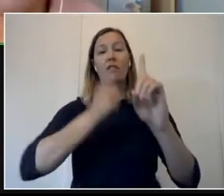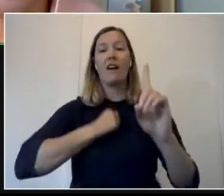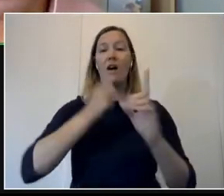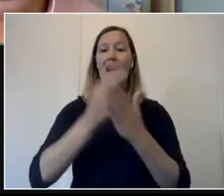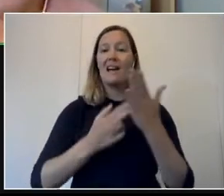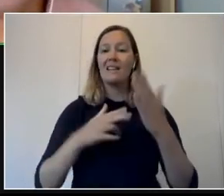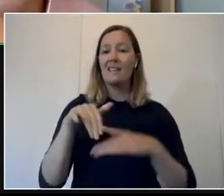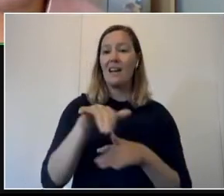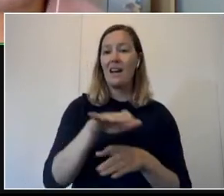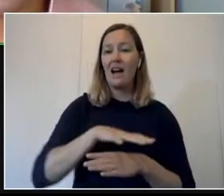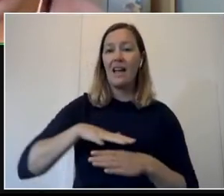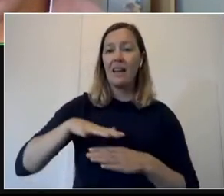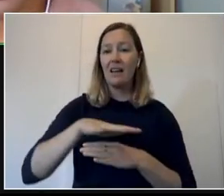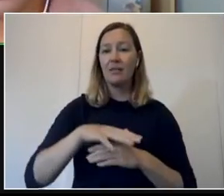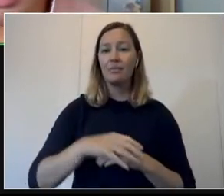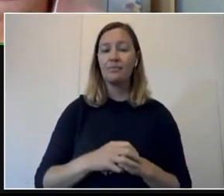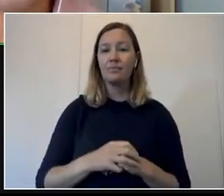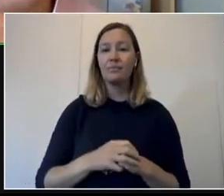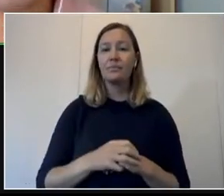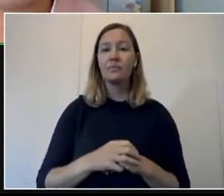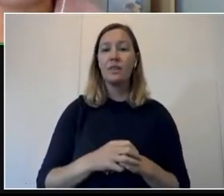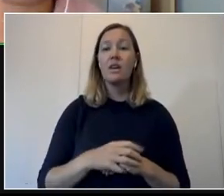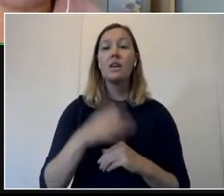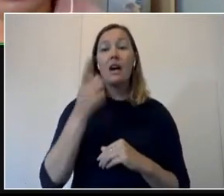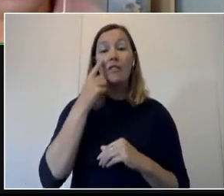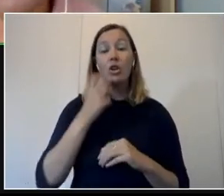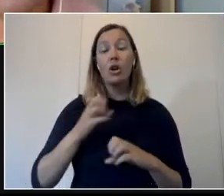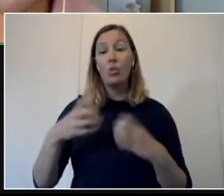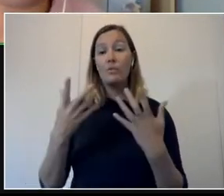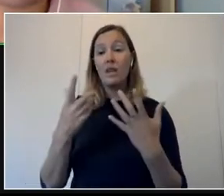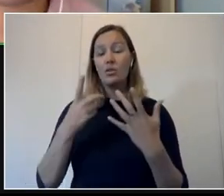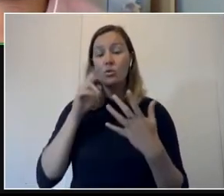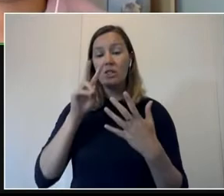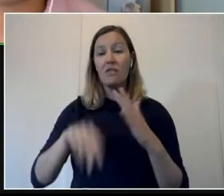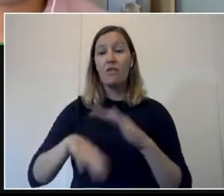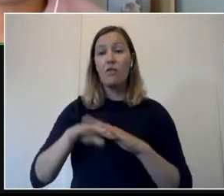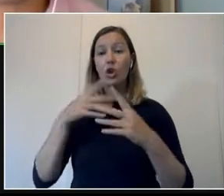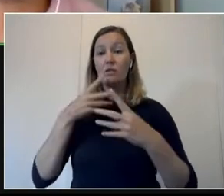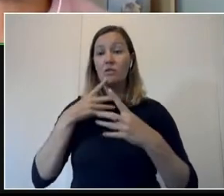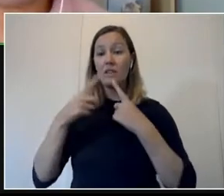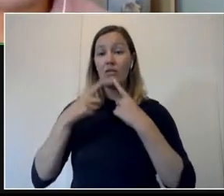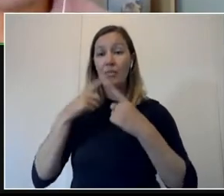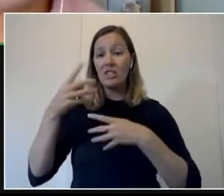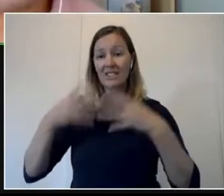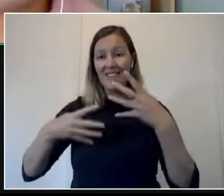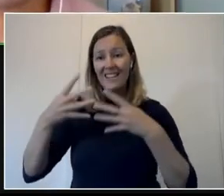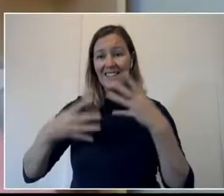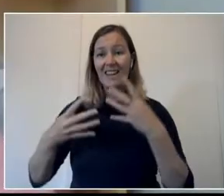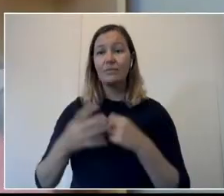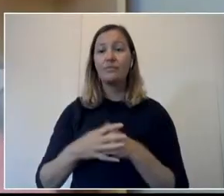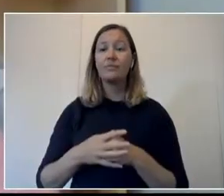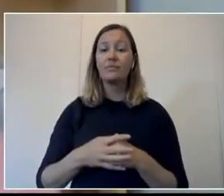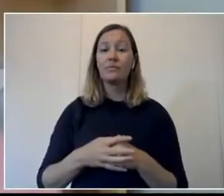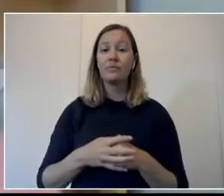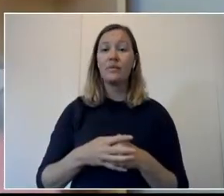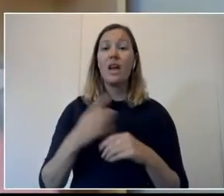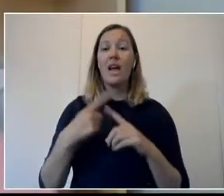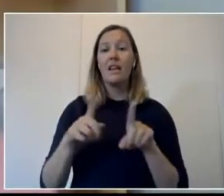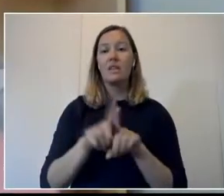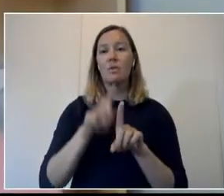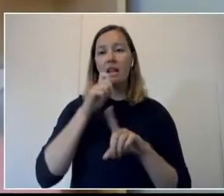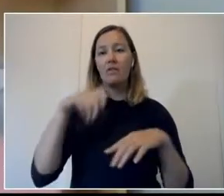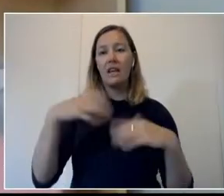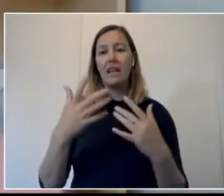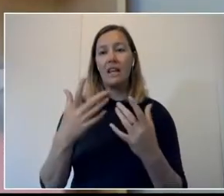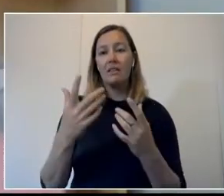you to head to our website to see the full data set again to answer any further questions you might have. But again, the email if you want